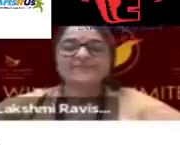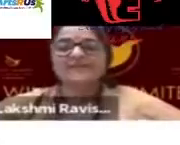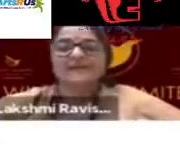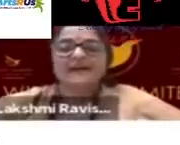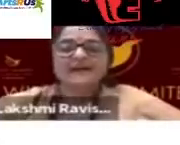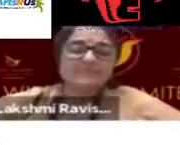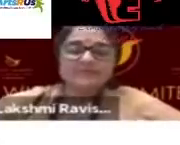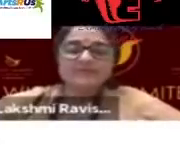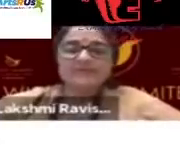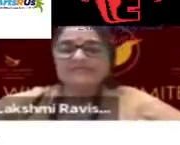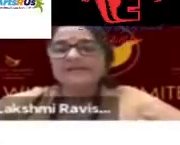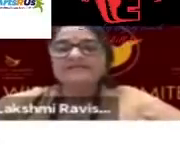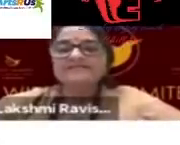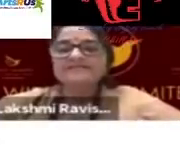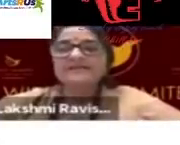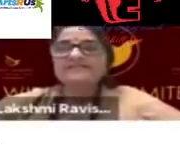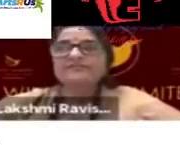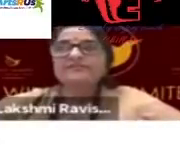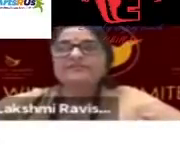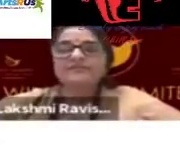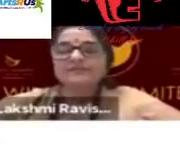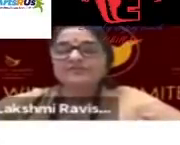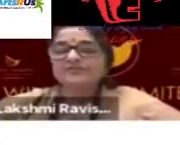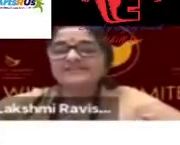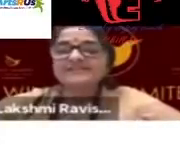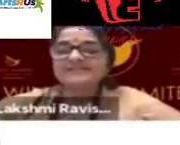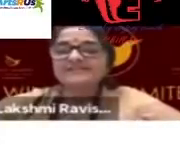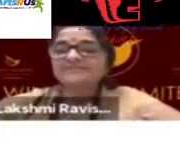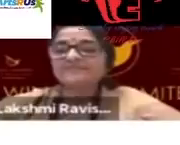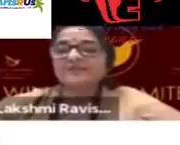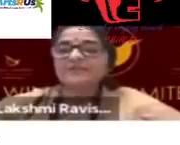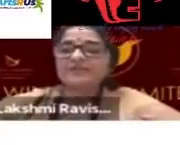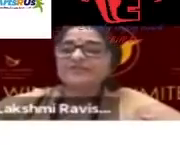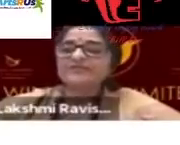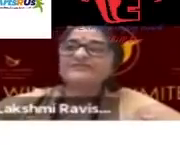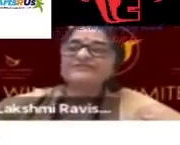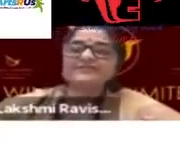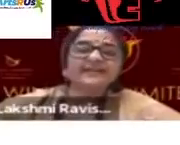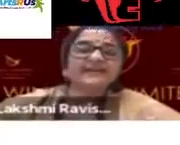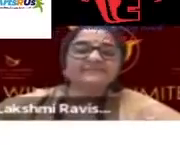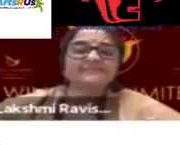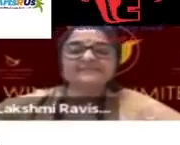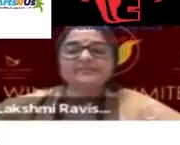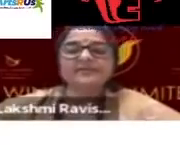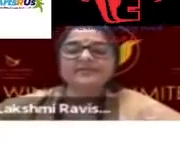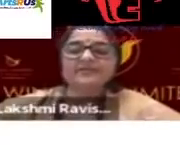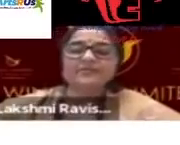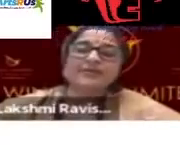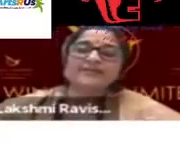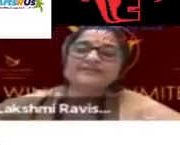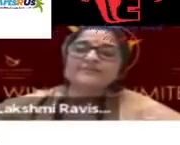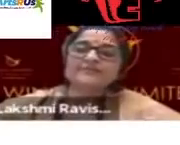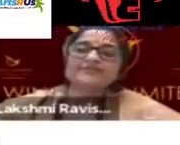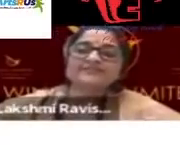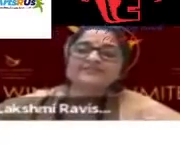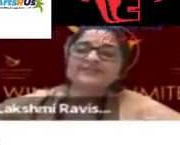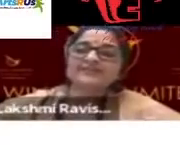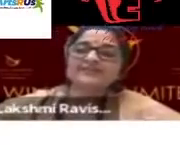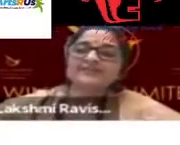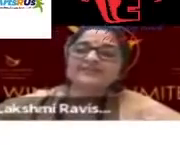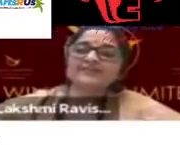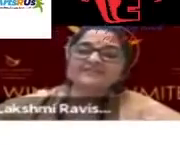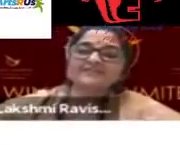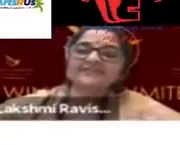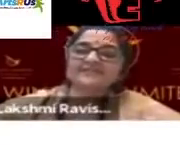All. I've been volunteering in the space for over now 20 years, putting on different caps and working on various projects